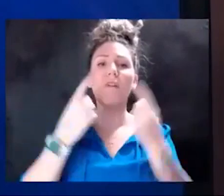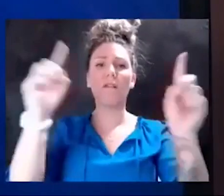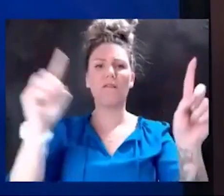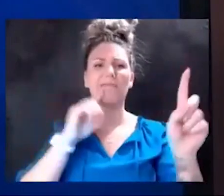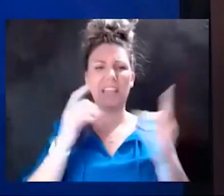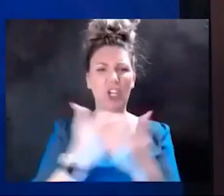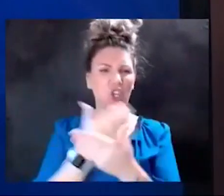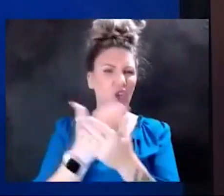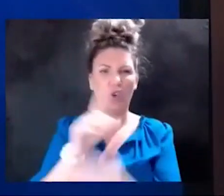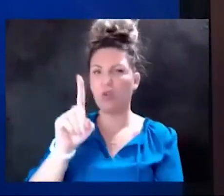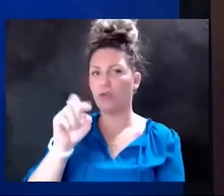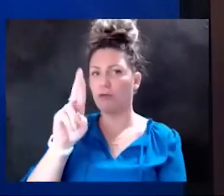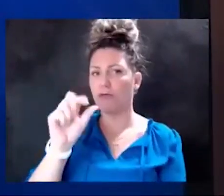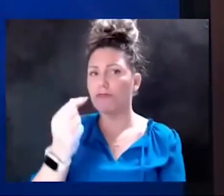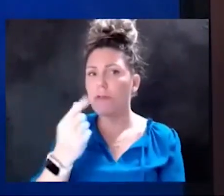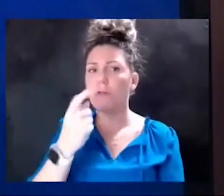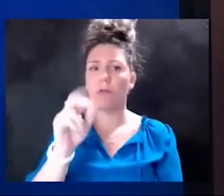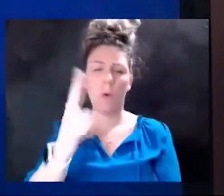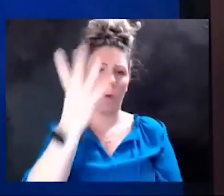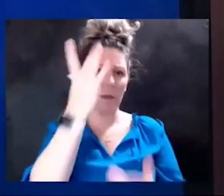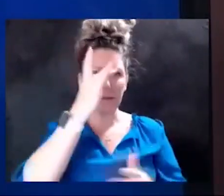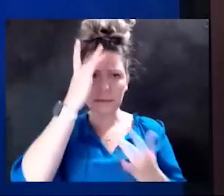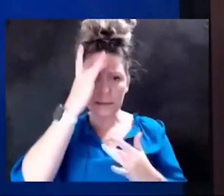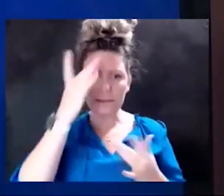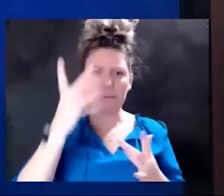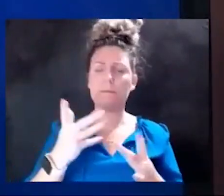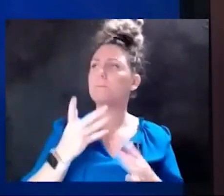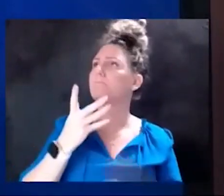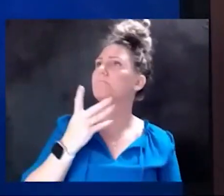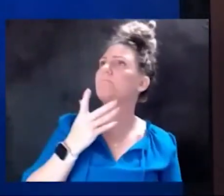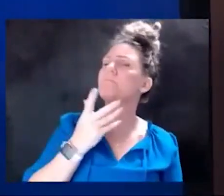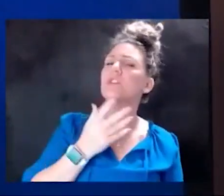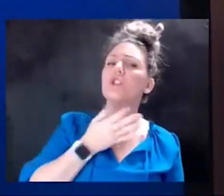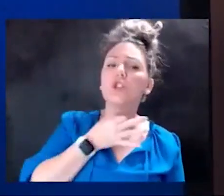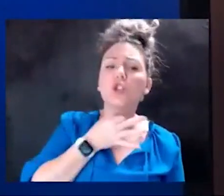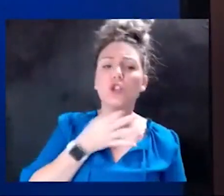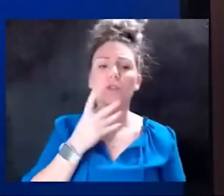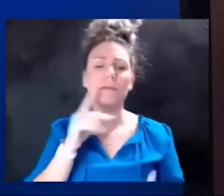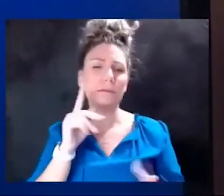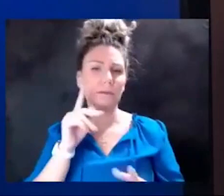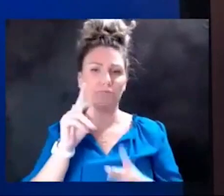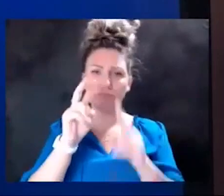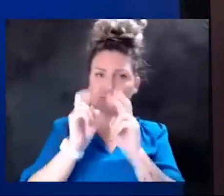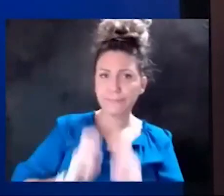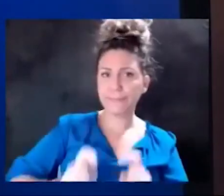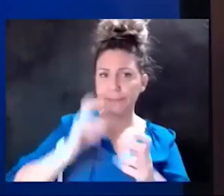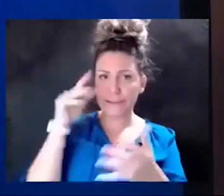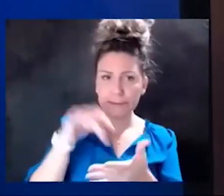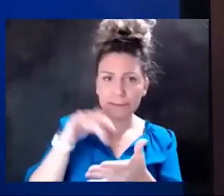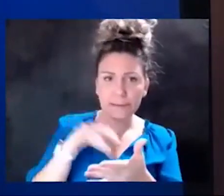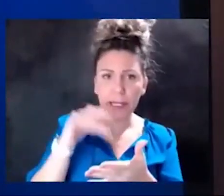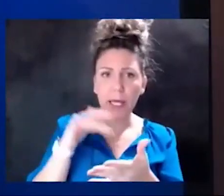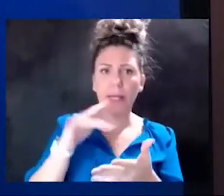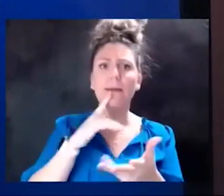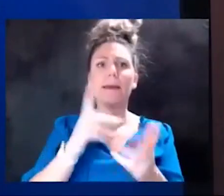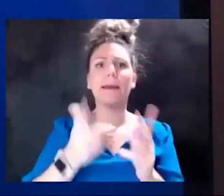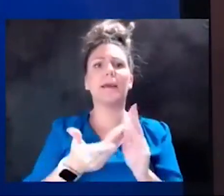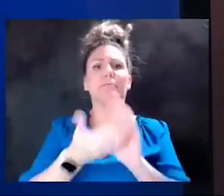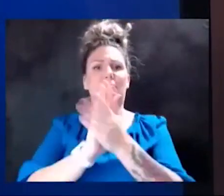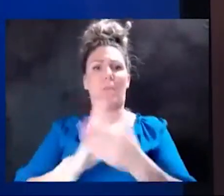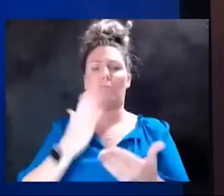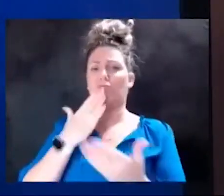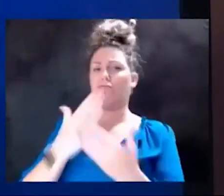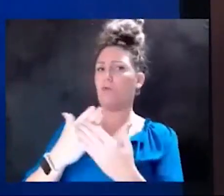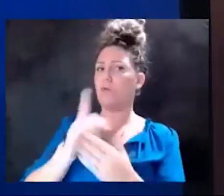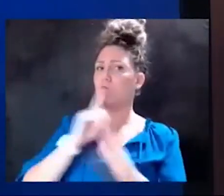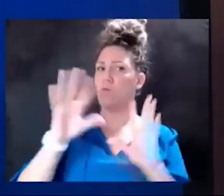disease, one of the things you have to wonder is, does the stuff that looks great in studies translate into the real world? Because oftentimes what we know is studies